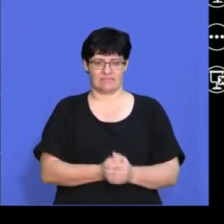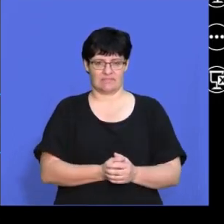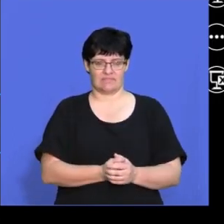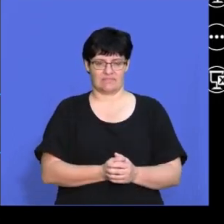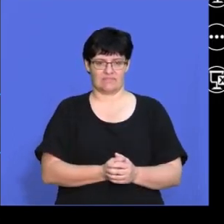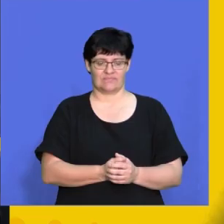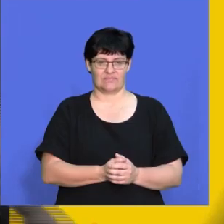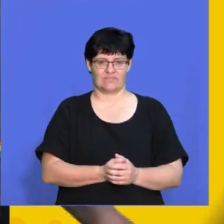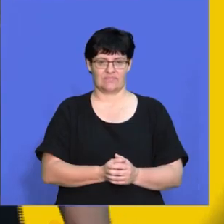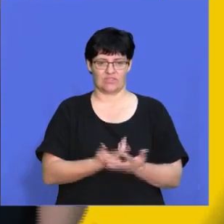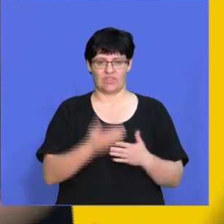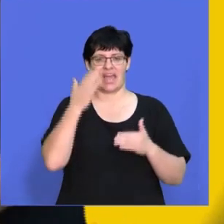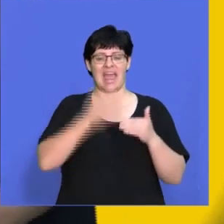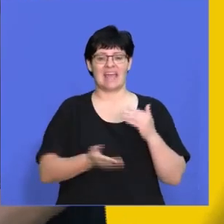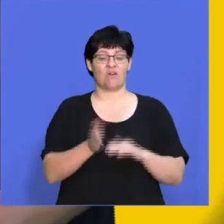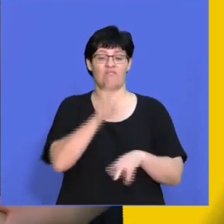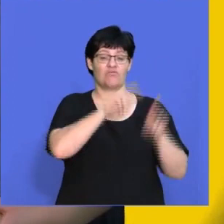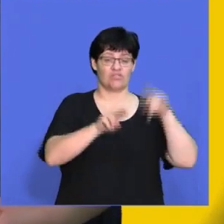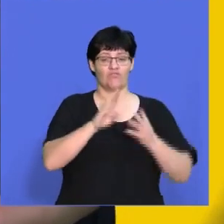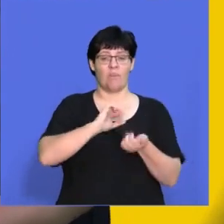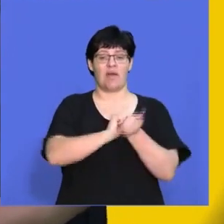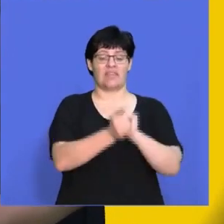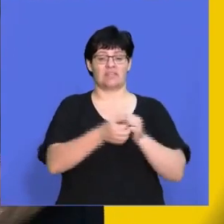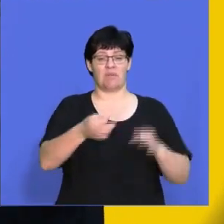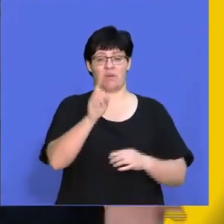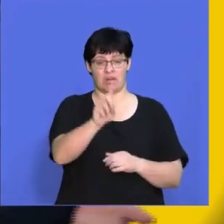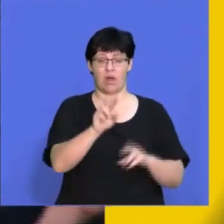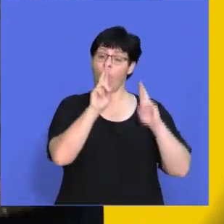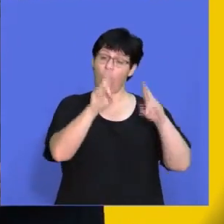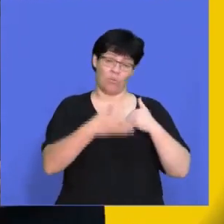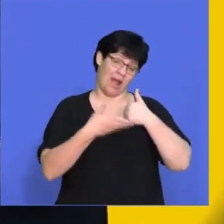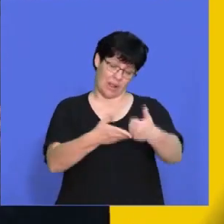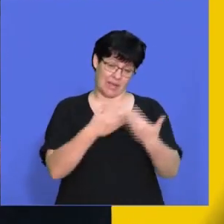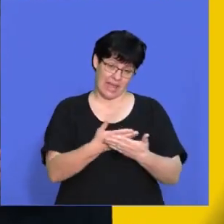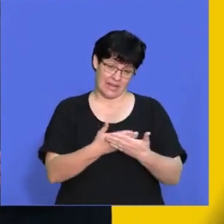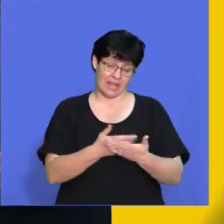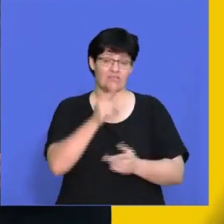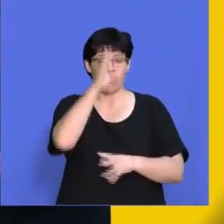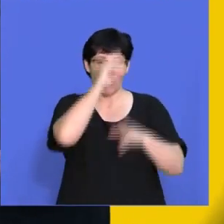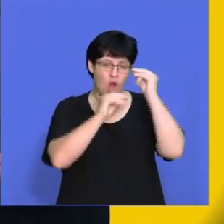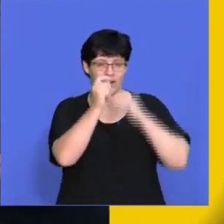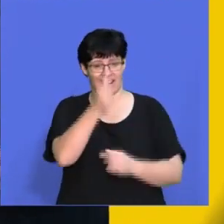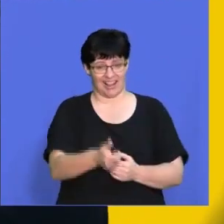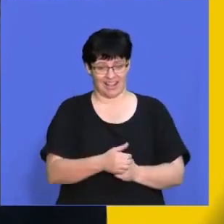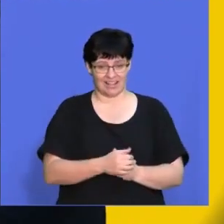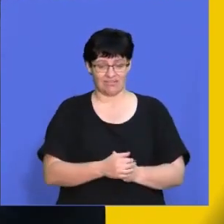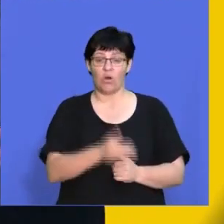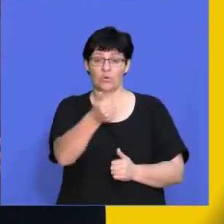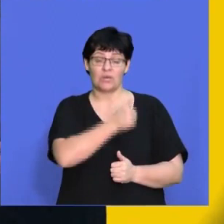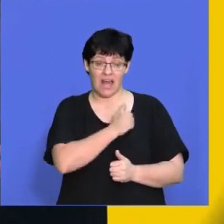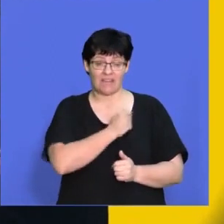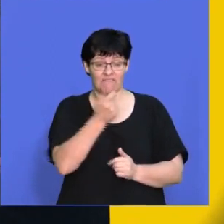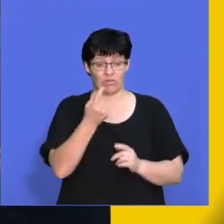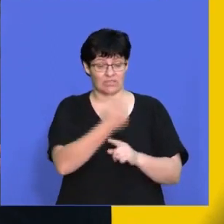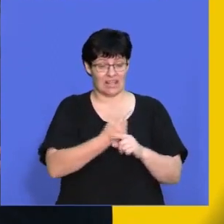Okay, so that's the end of our revision for Maths Paper 1. I hope it was helpful and that you learnt a bit. And good luck for these last